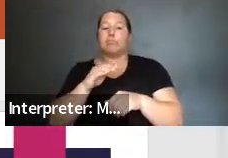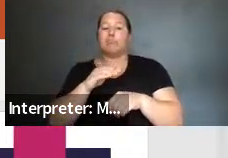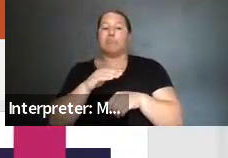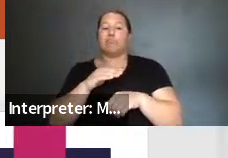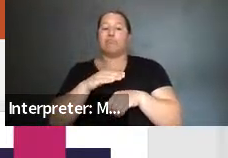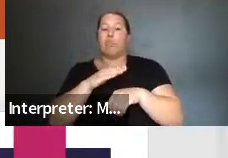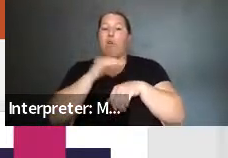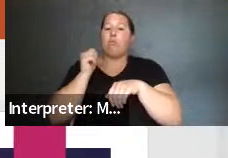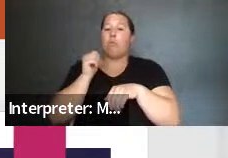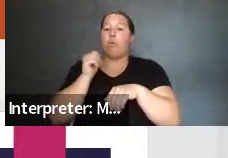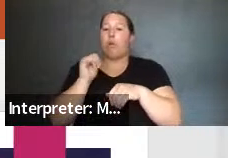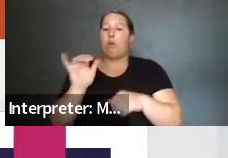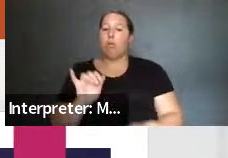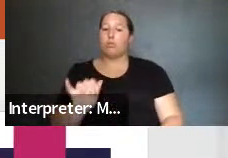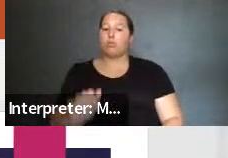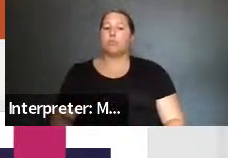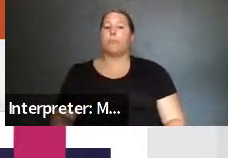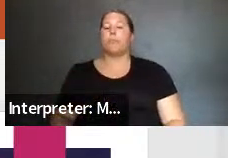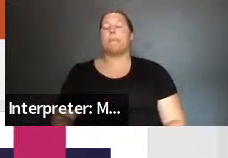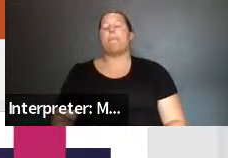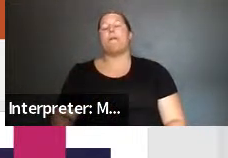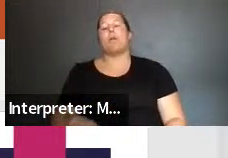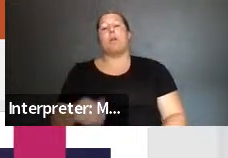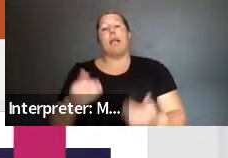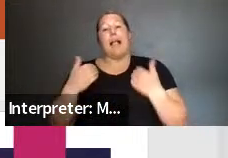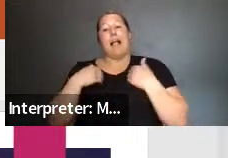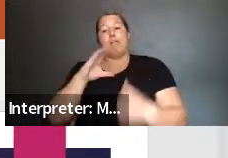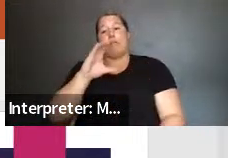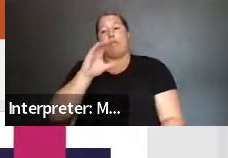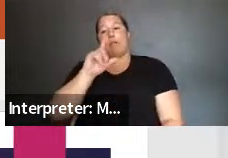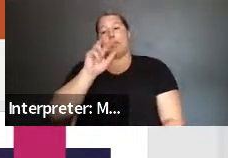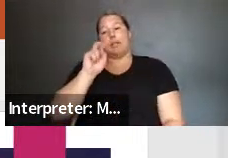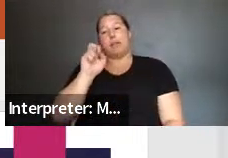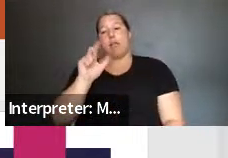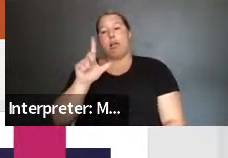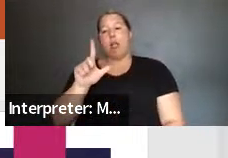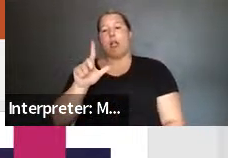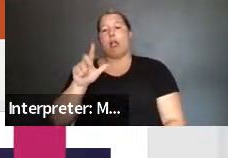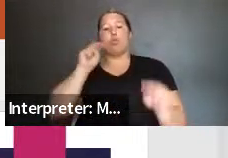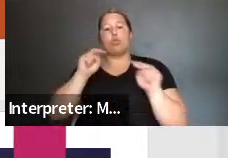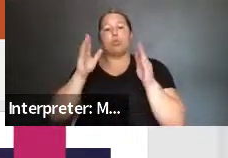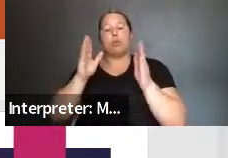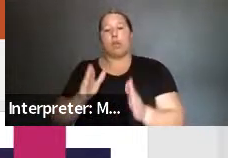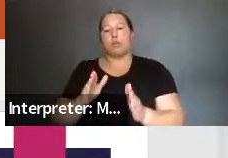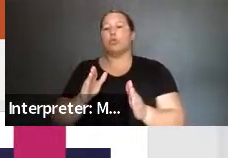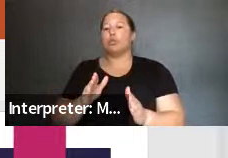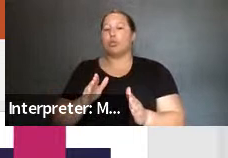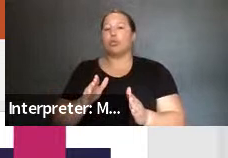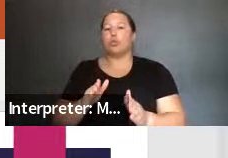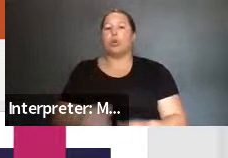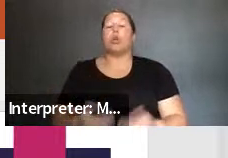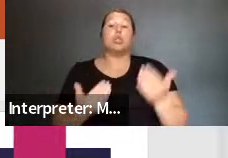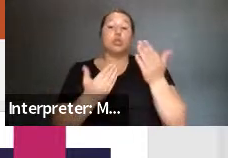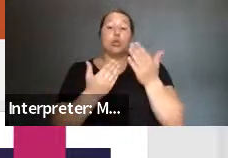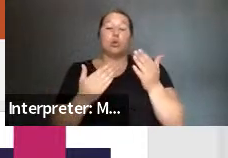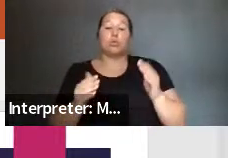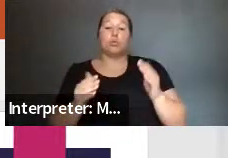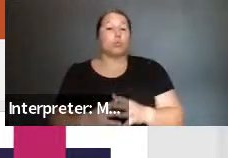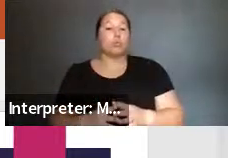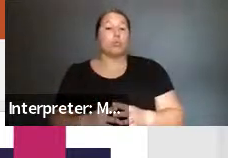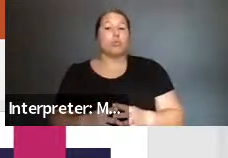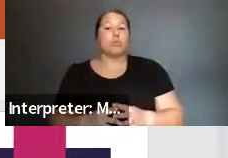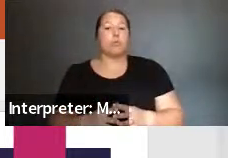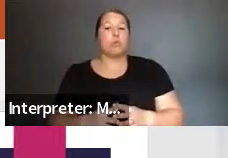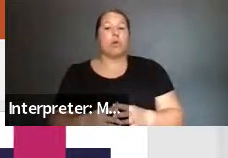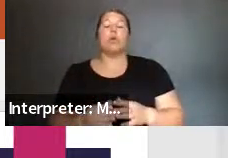was already a position we had, but the new positions, as I mentioned before, are the new emergency